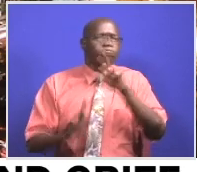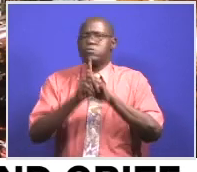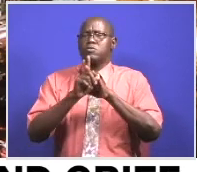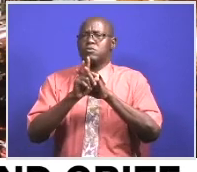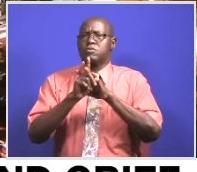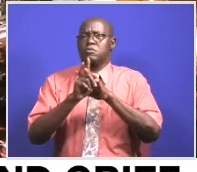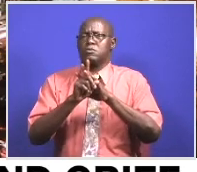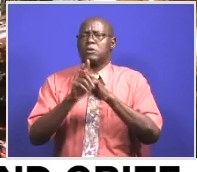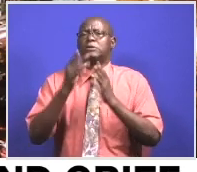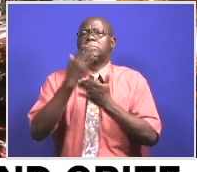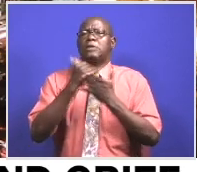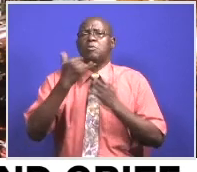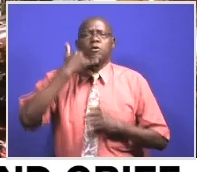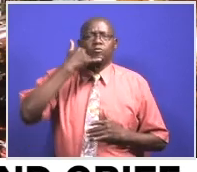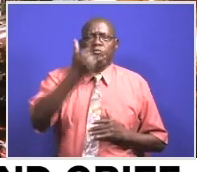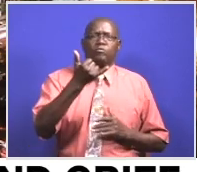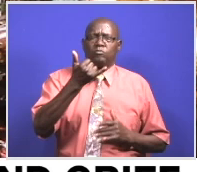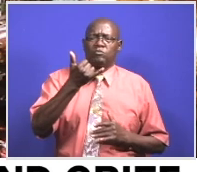you. You know what?